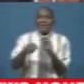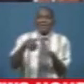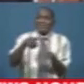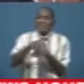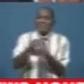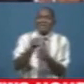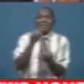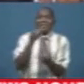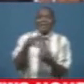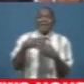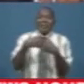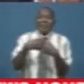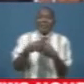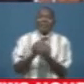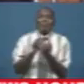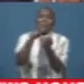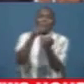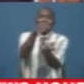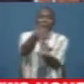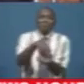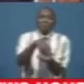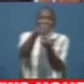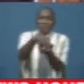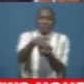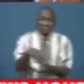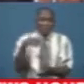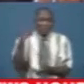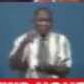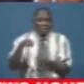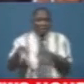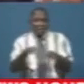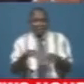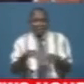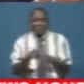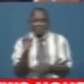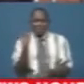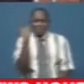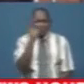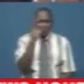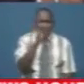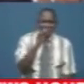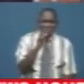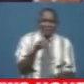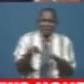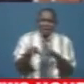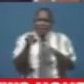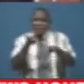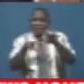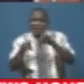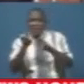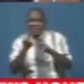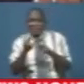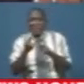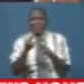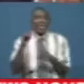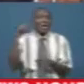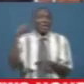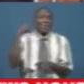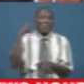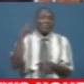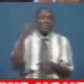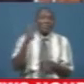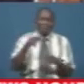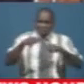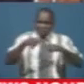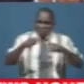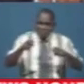land purportedly to conduct activities for the search, reconnaissance, prospecting,